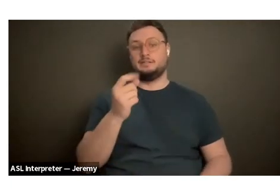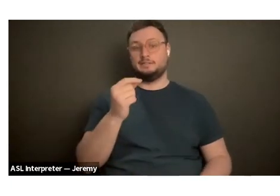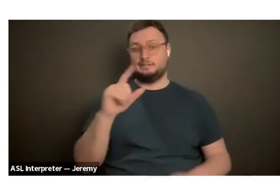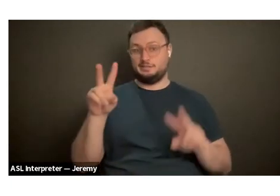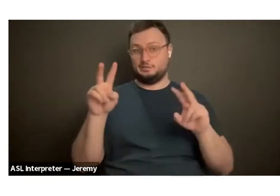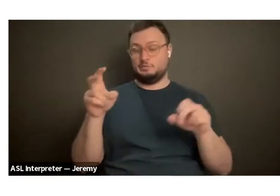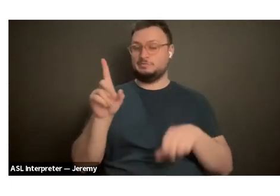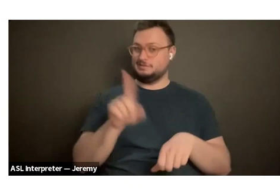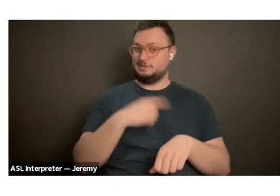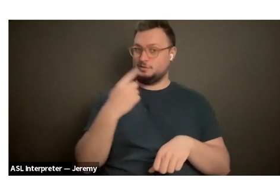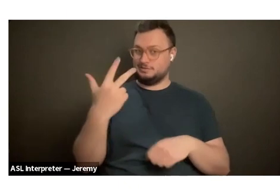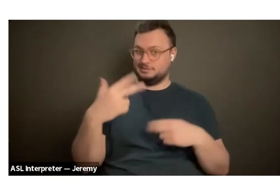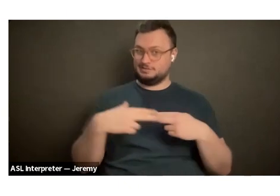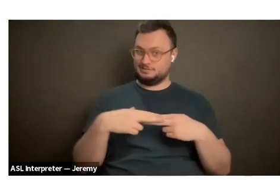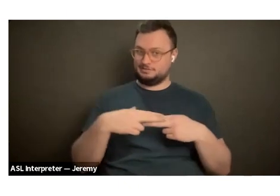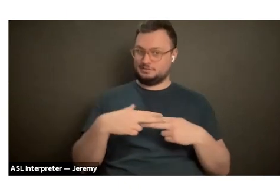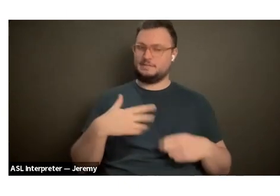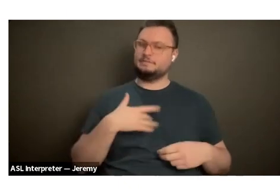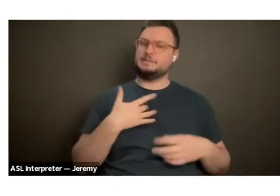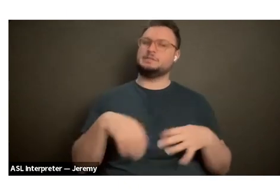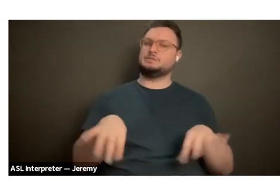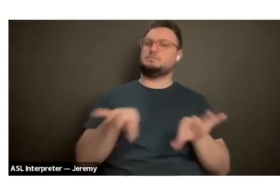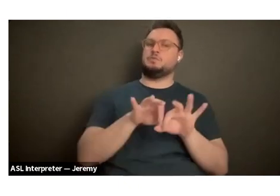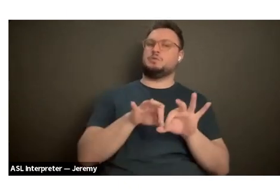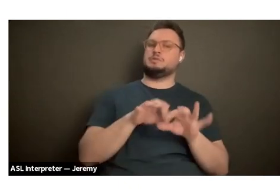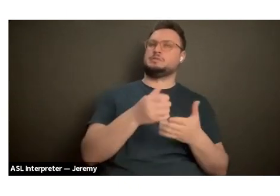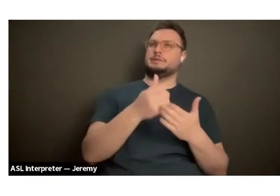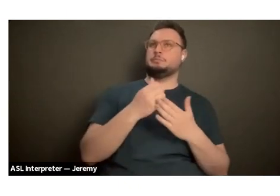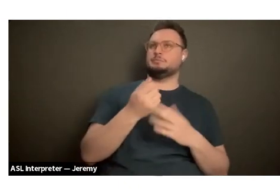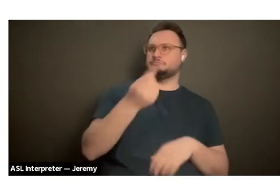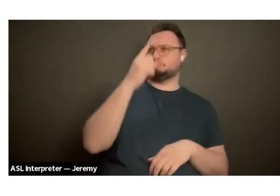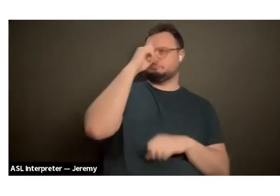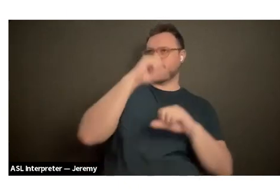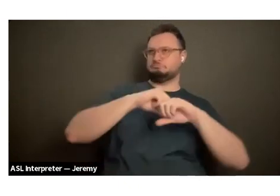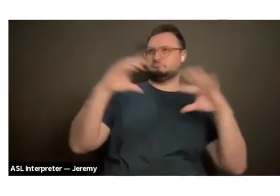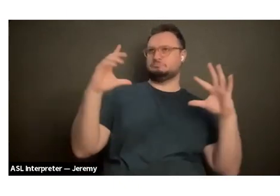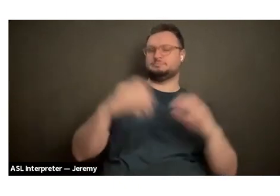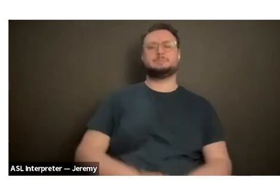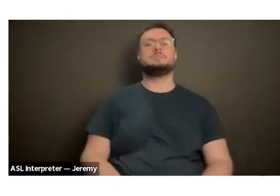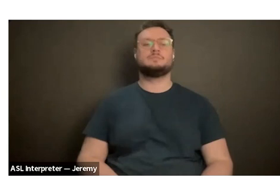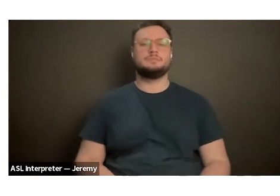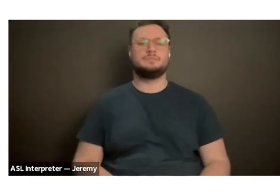me. It's really, really important to understand this in its totality. So this is